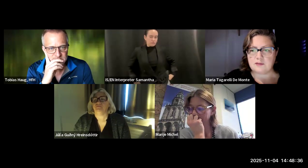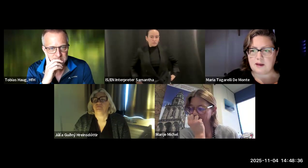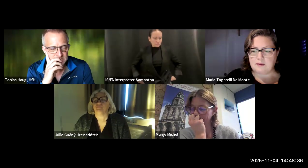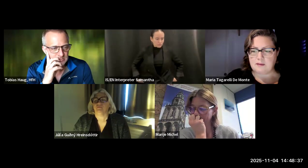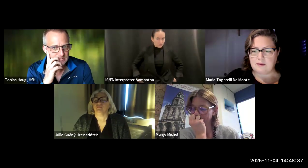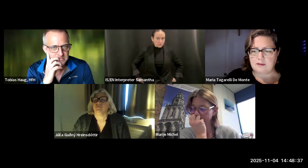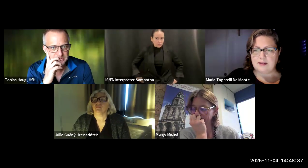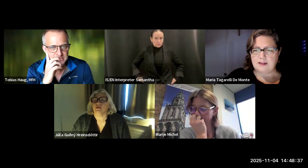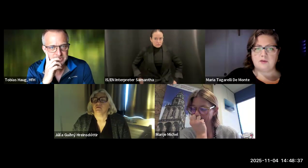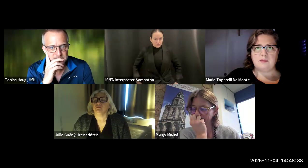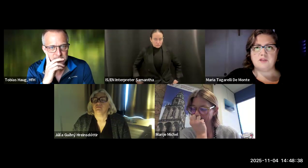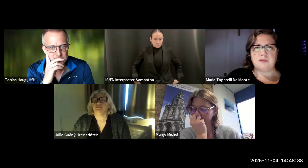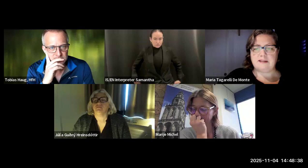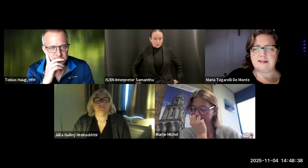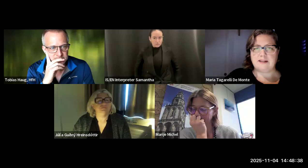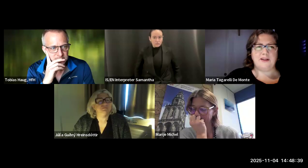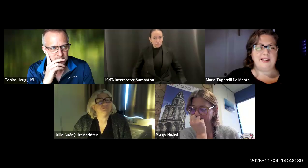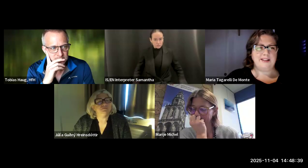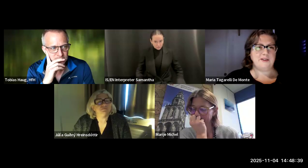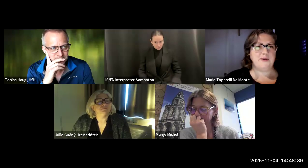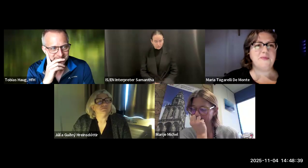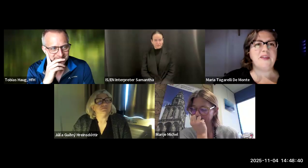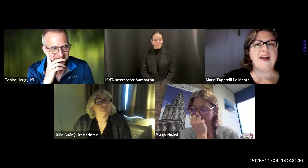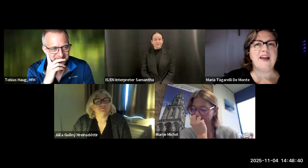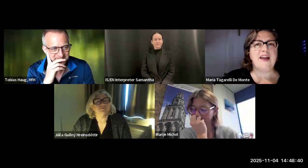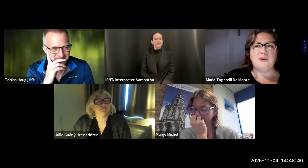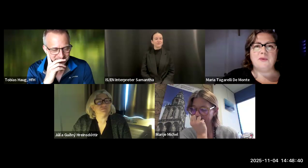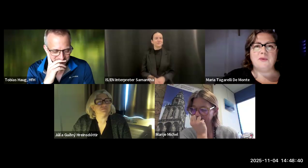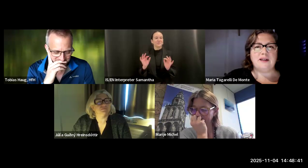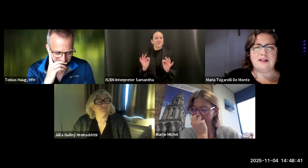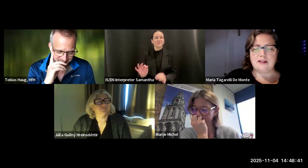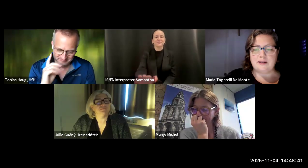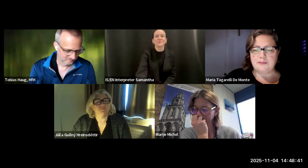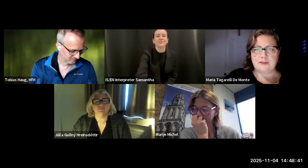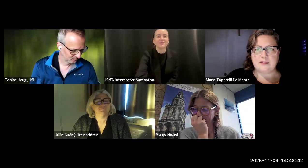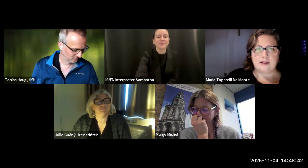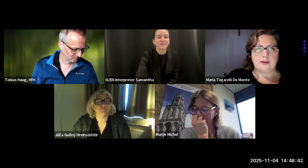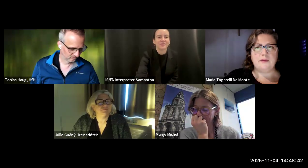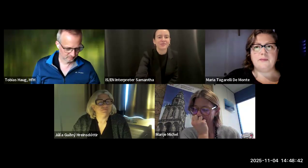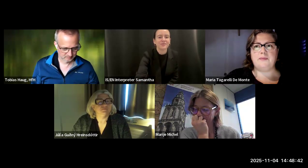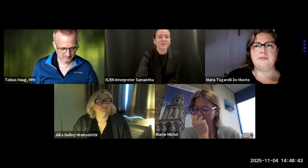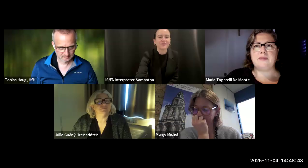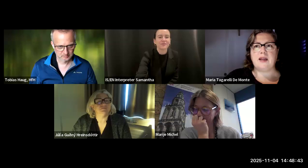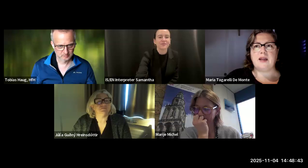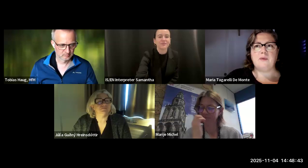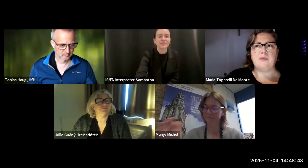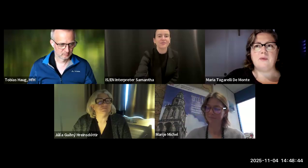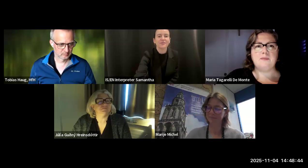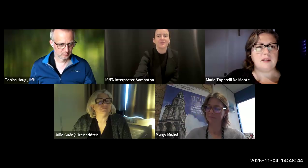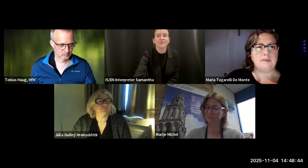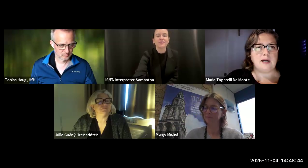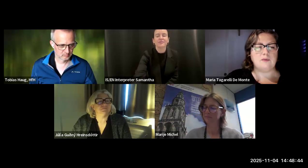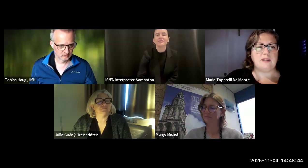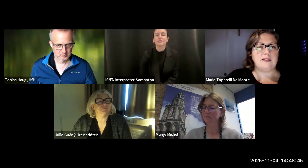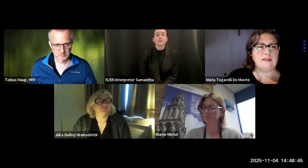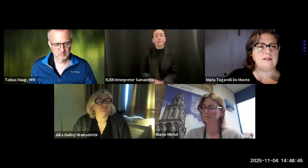to adjust my screen management. Okay, there you go. So There we go. I will